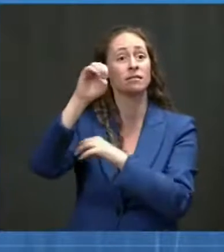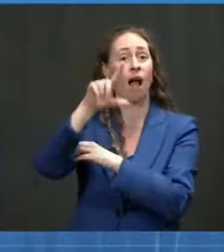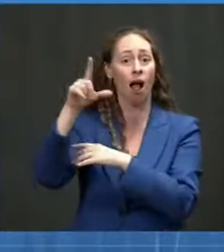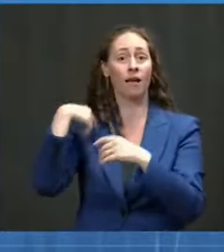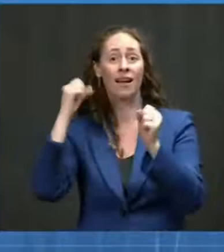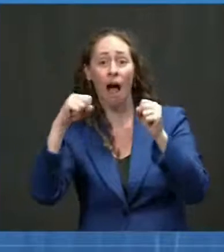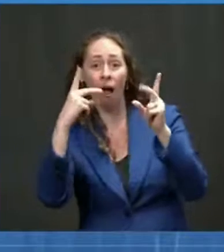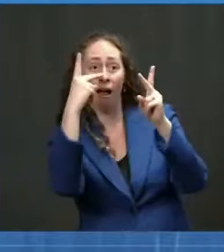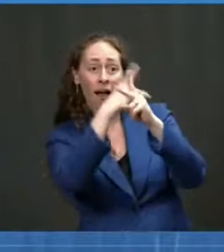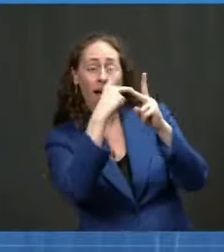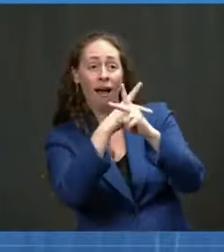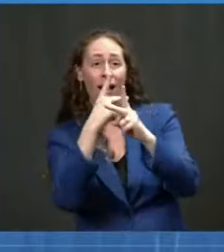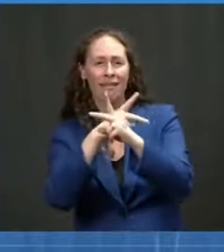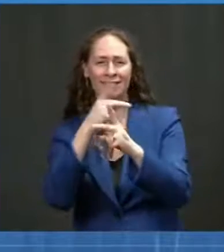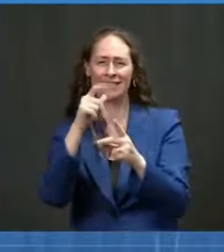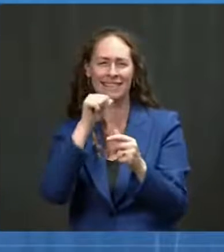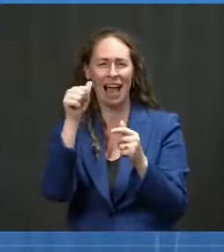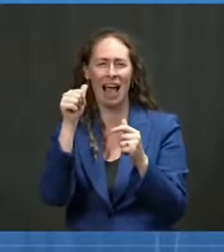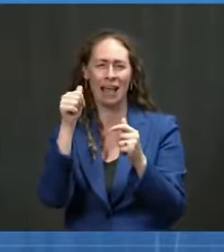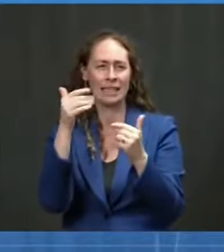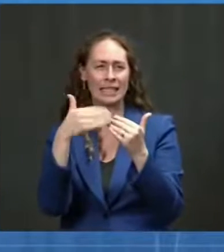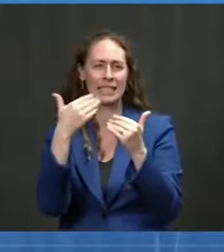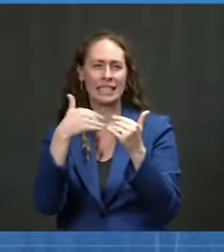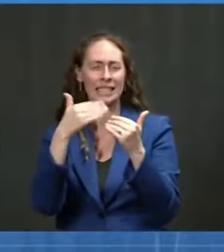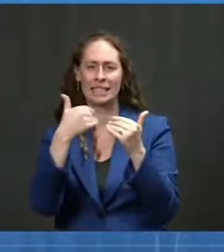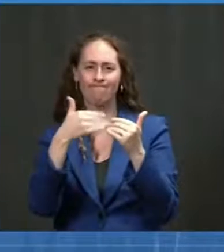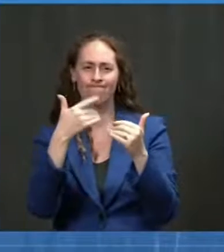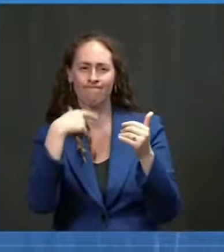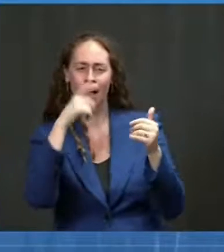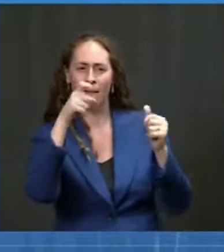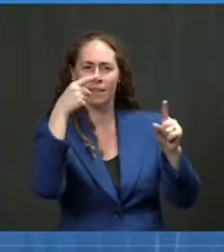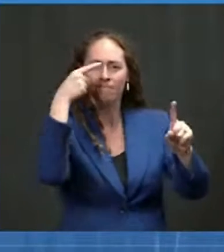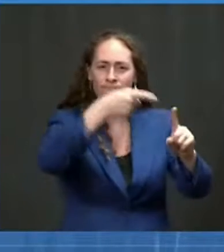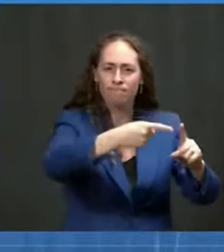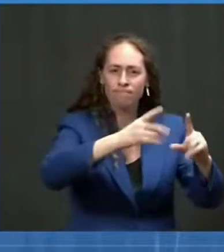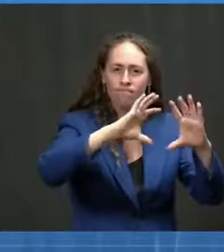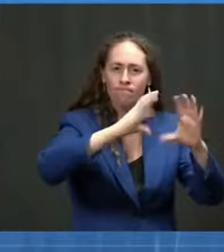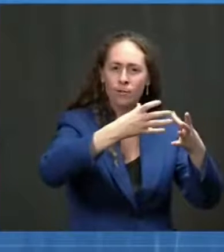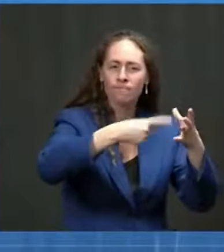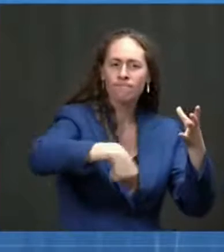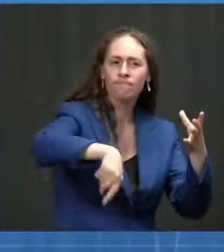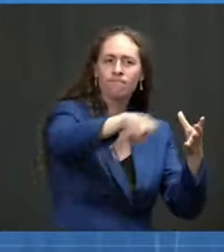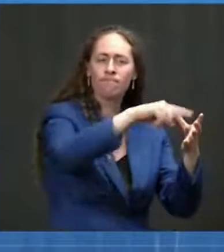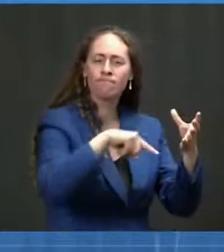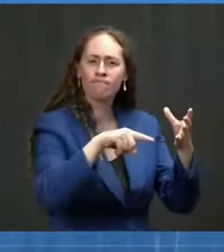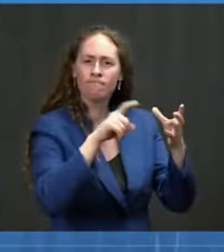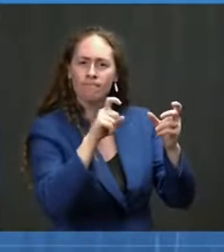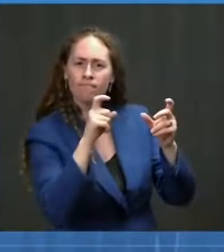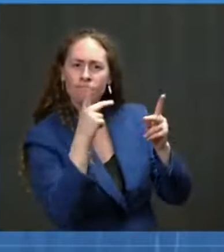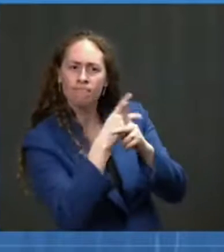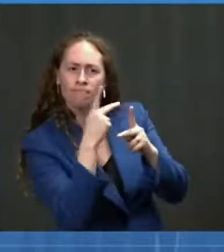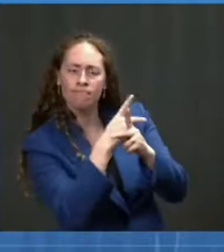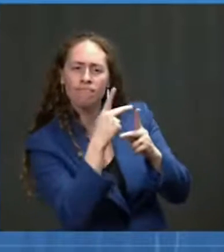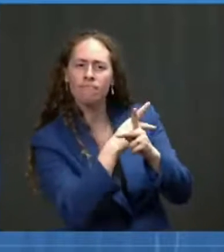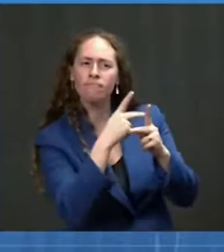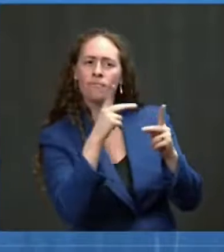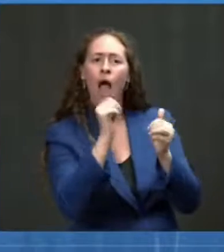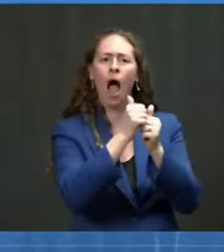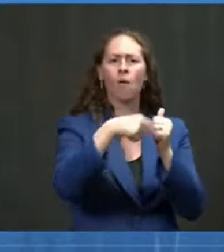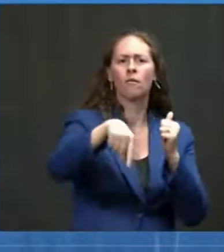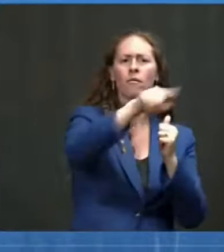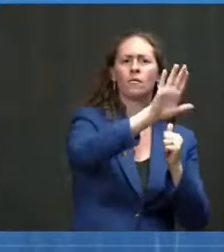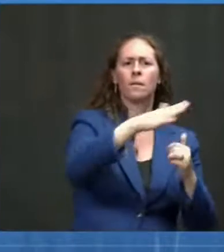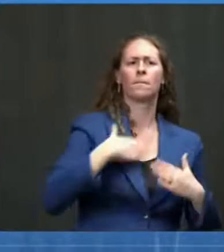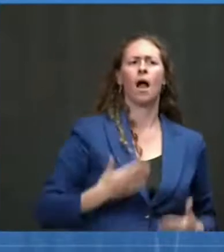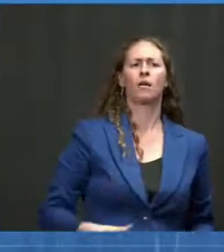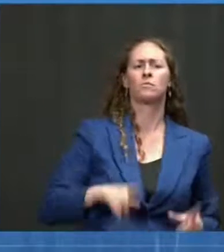large volumes of cohorts. And we will continue to study the T cell response, but the important slide that I